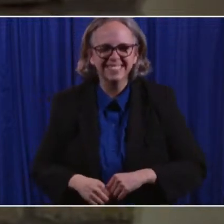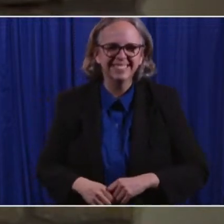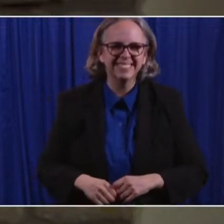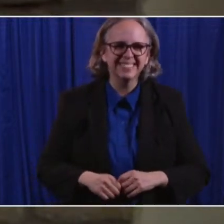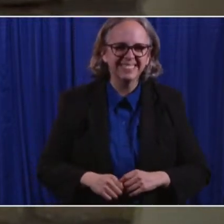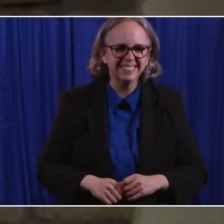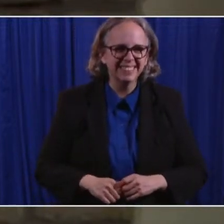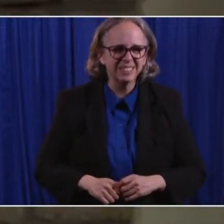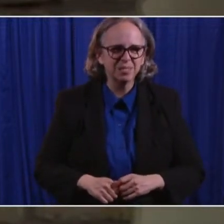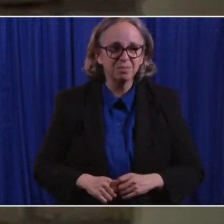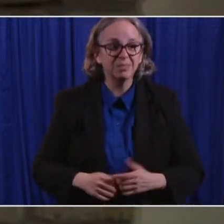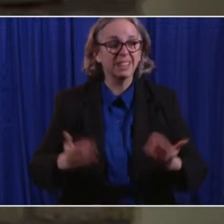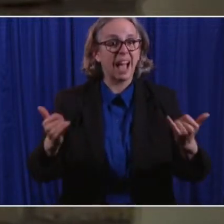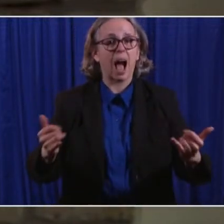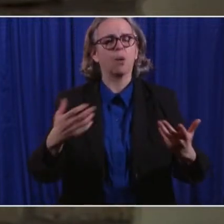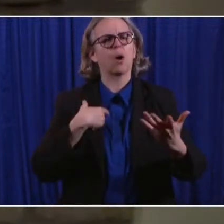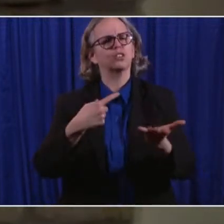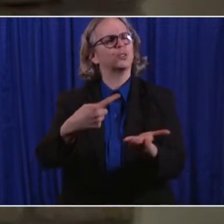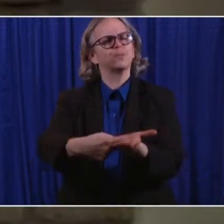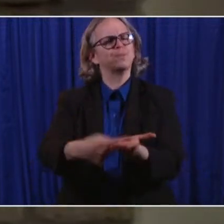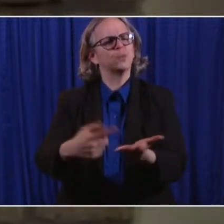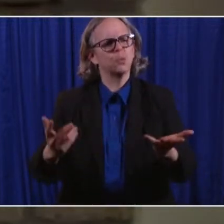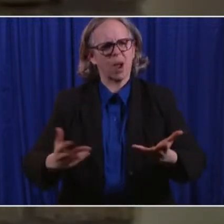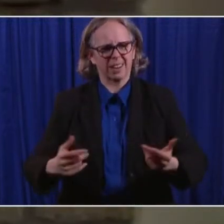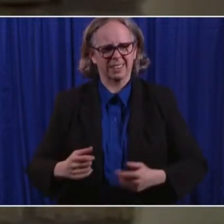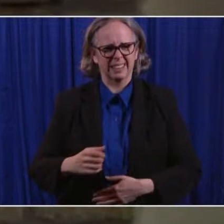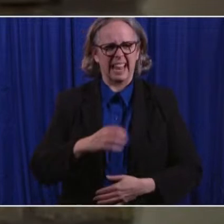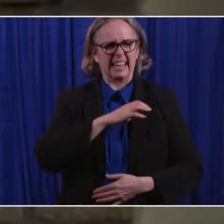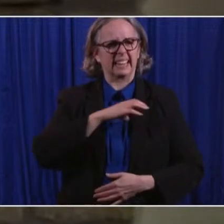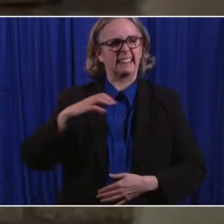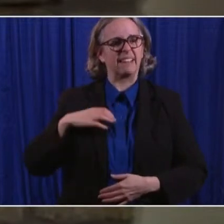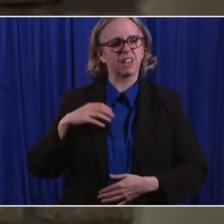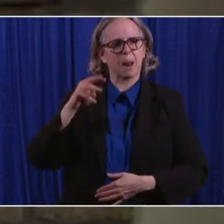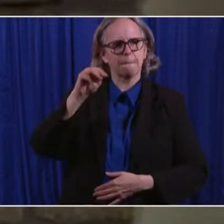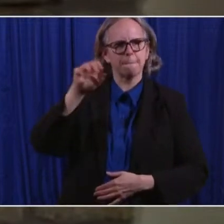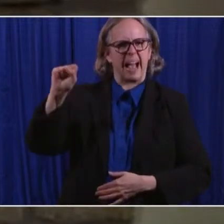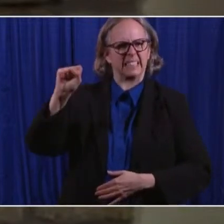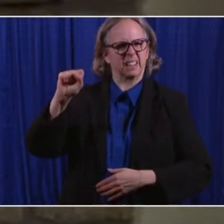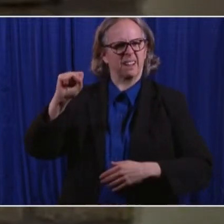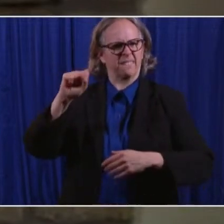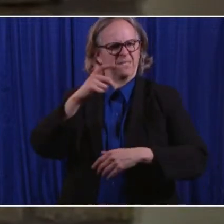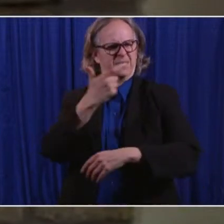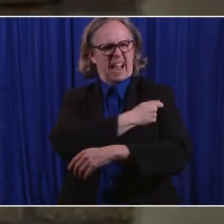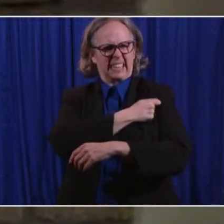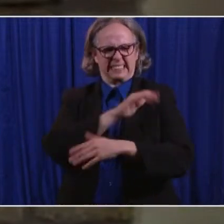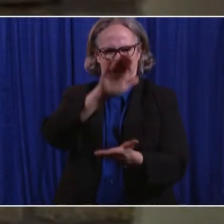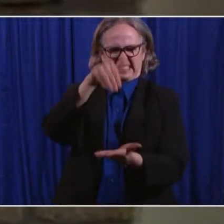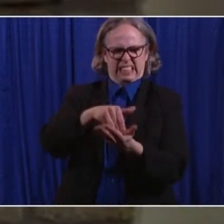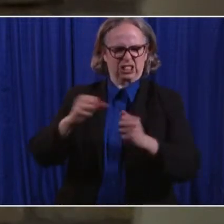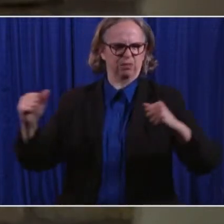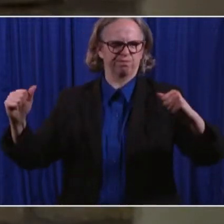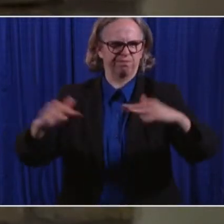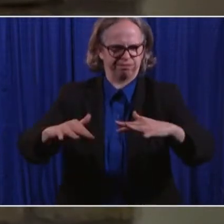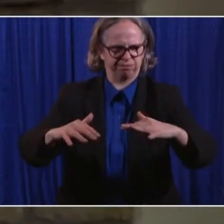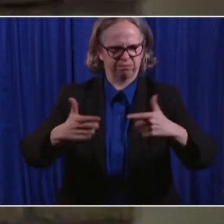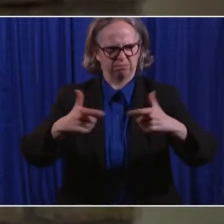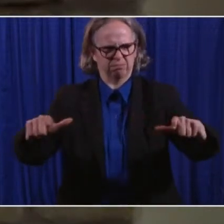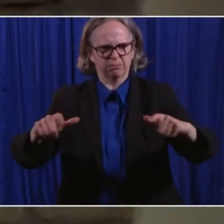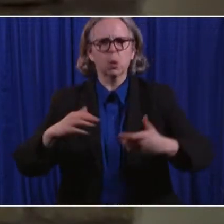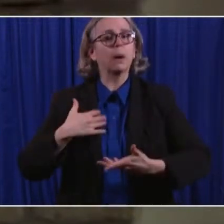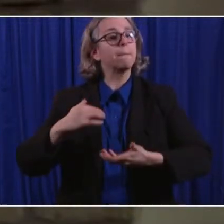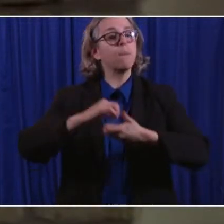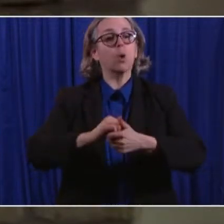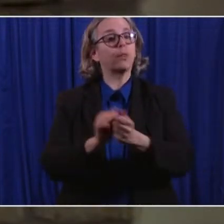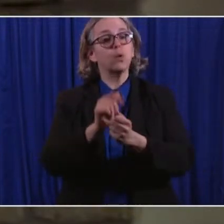Talk a little bit about the Cleveland mass vaccination site. We're going that early. Working with our FEMA partners, we began to